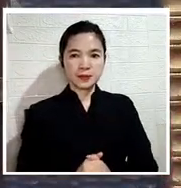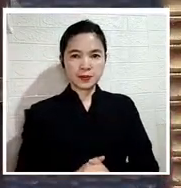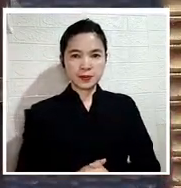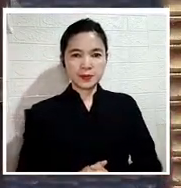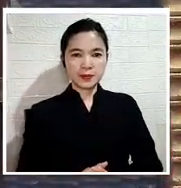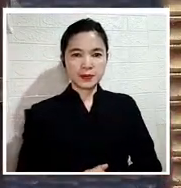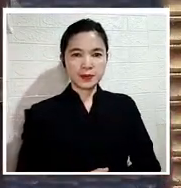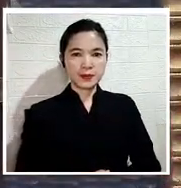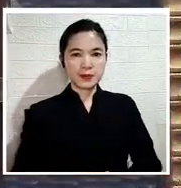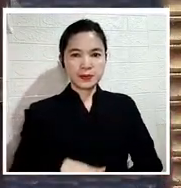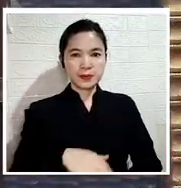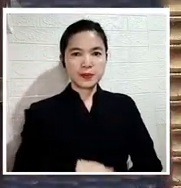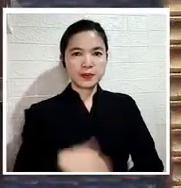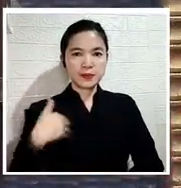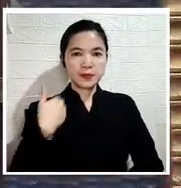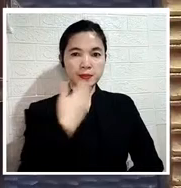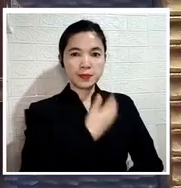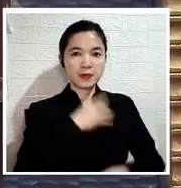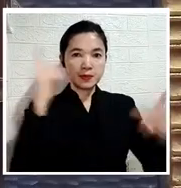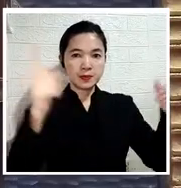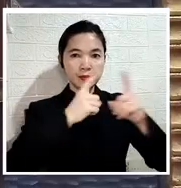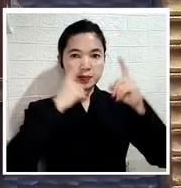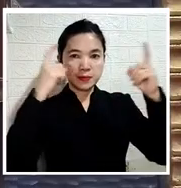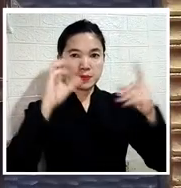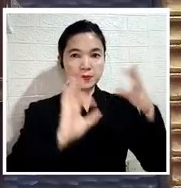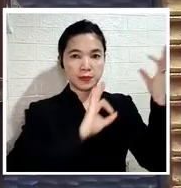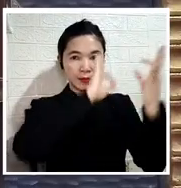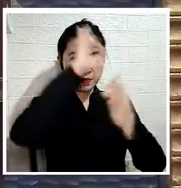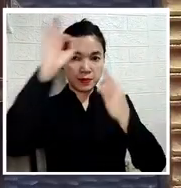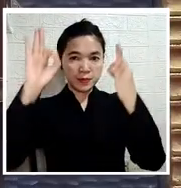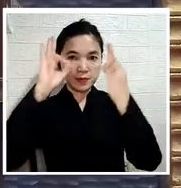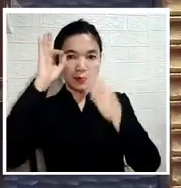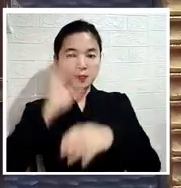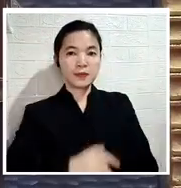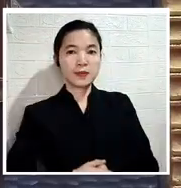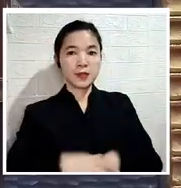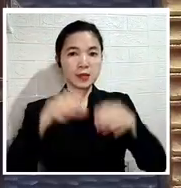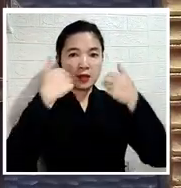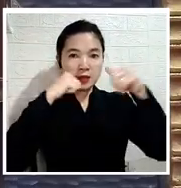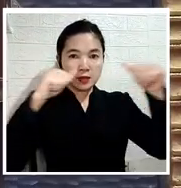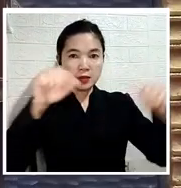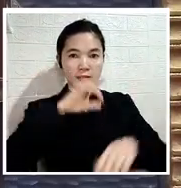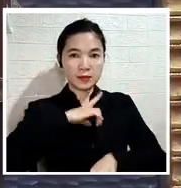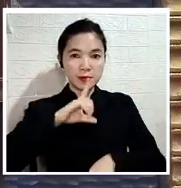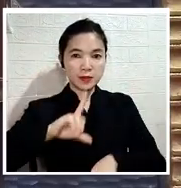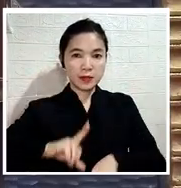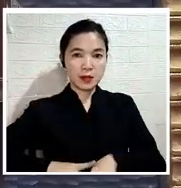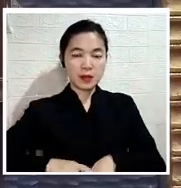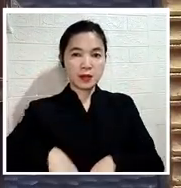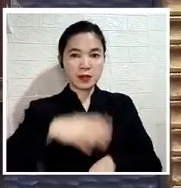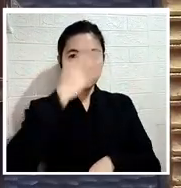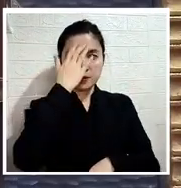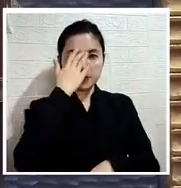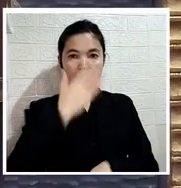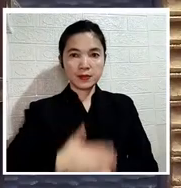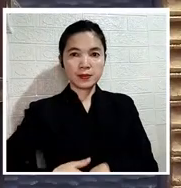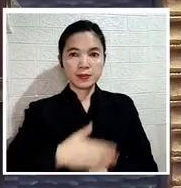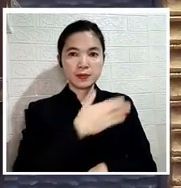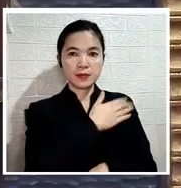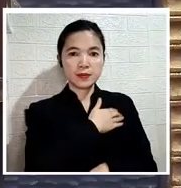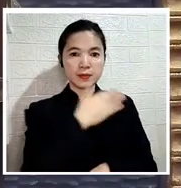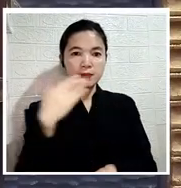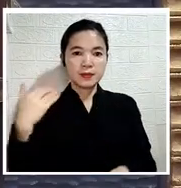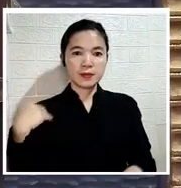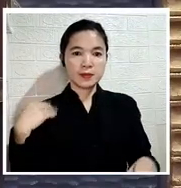Today we celebrate the solemnity of the Annunciation of the Lord. In the name of the Father, and the Son, and of the Holy